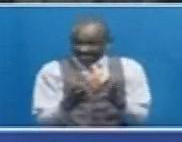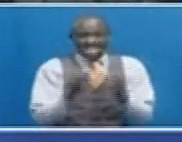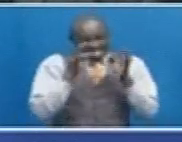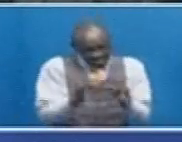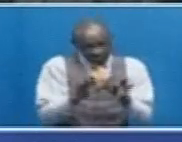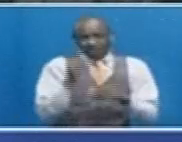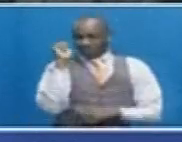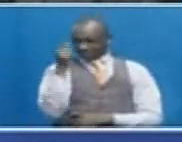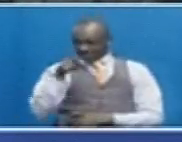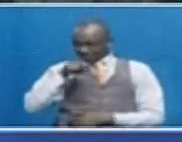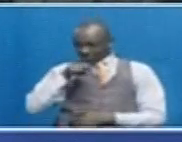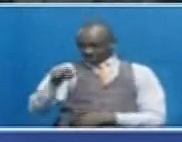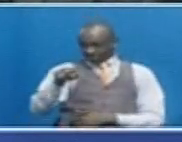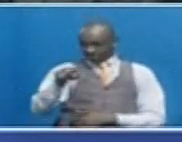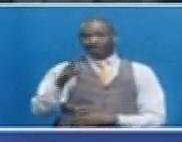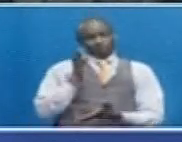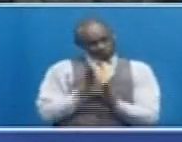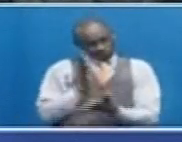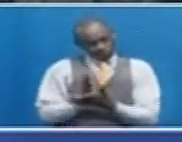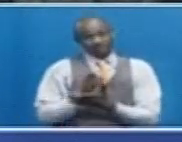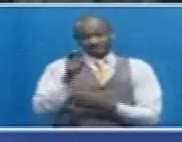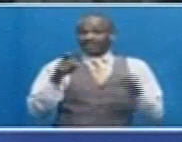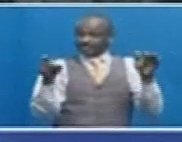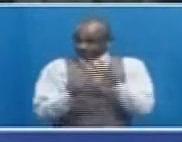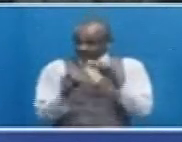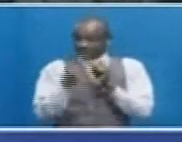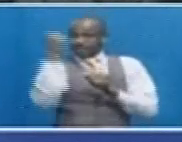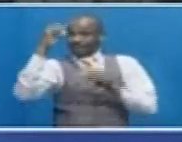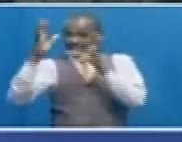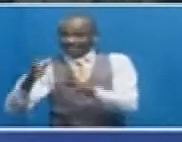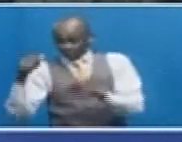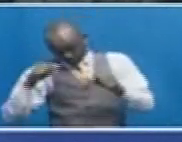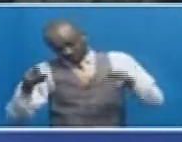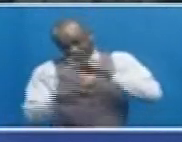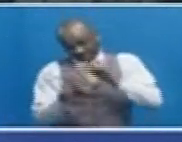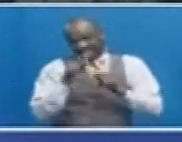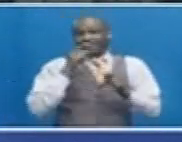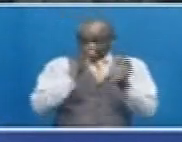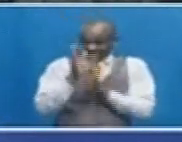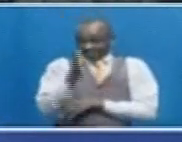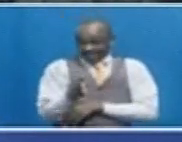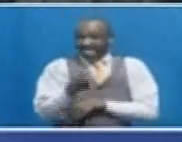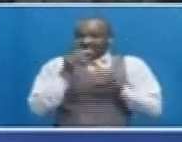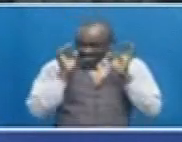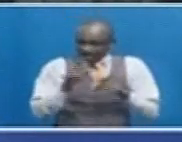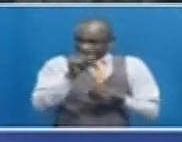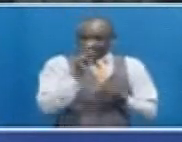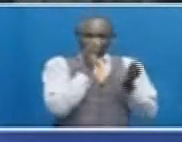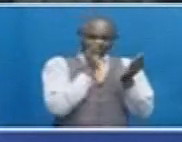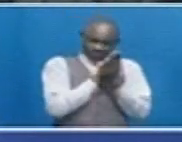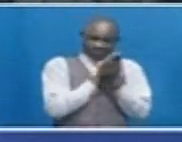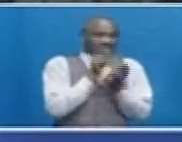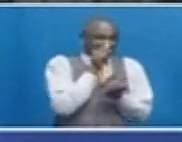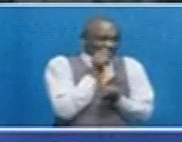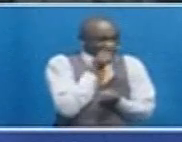Salva Kiir himself was the president, and of course Riek Machar will be the deputy president in this arrangement, if he himself has reservations and believes the deal